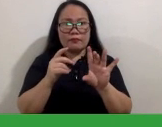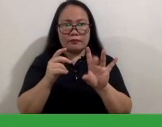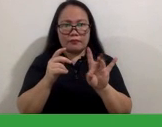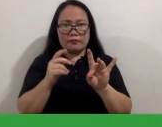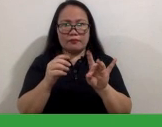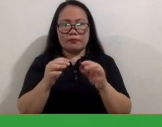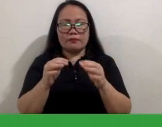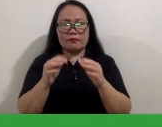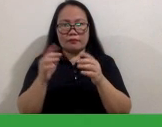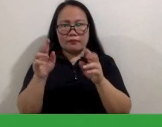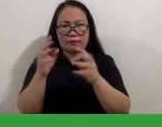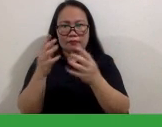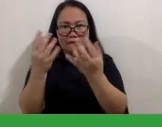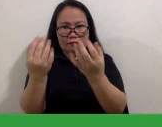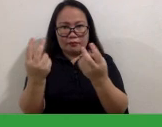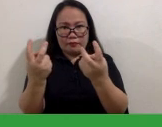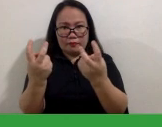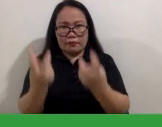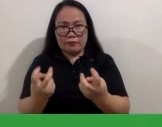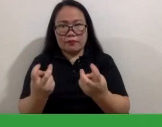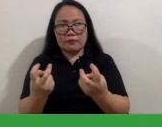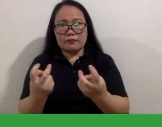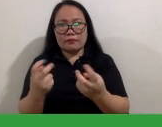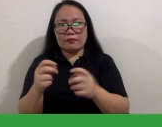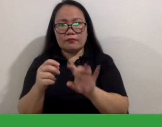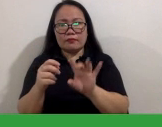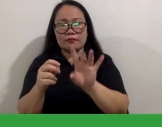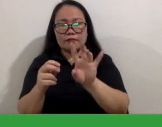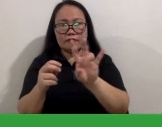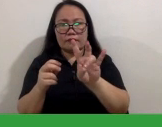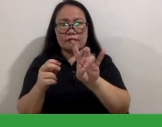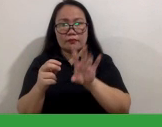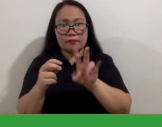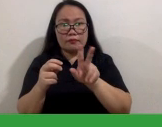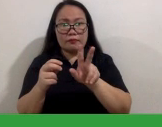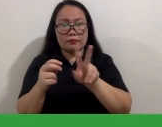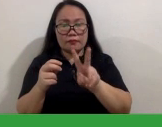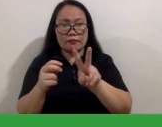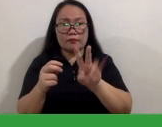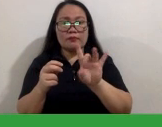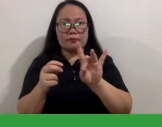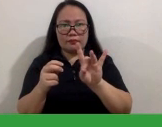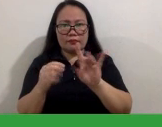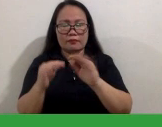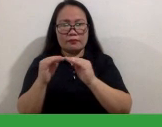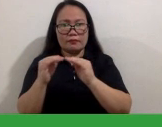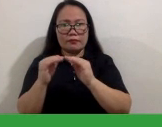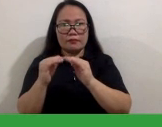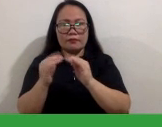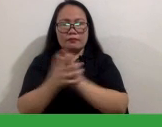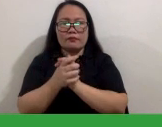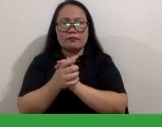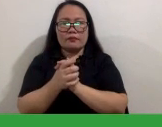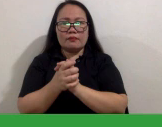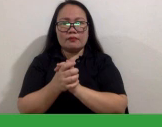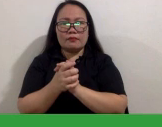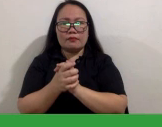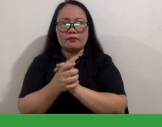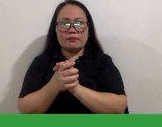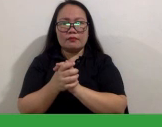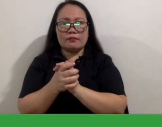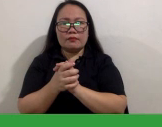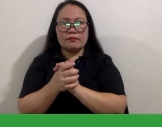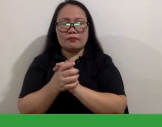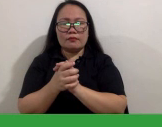have 728. 7 times 104 is equal to 728. Okay, the next